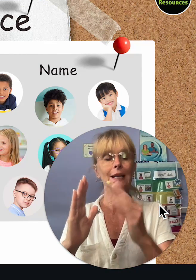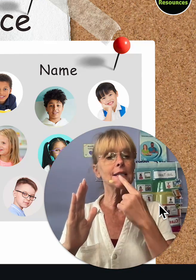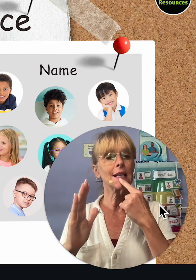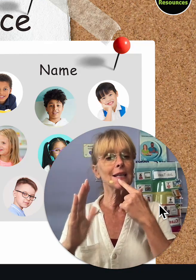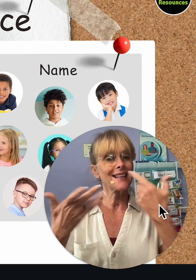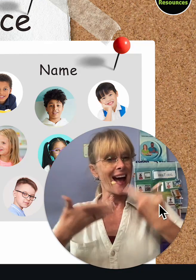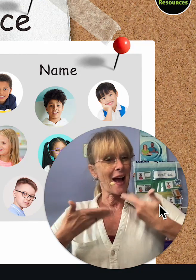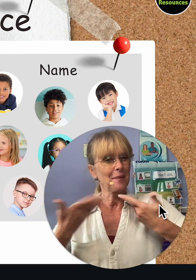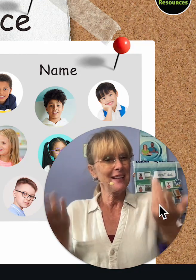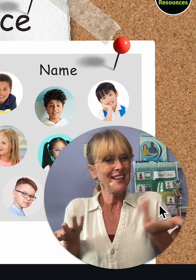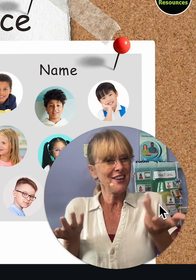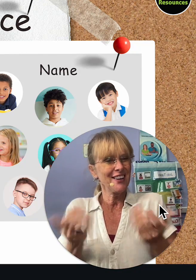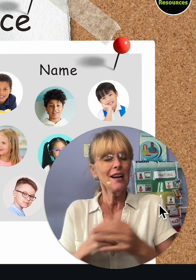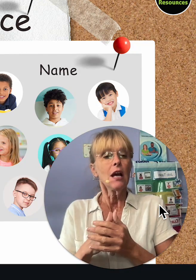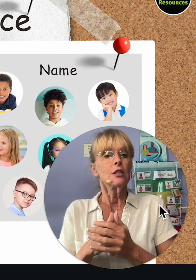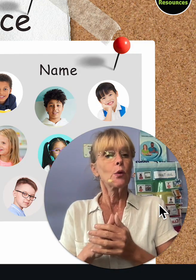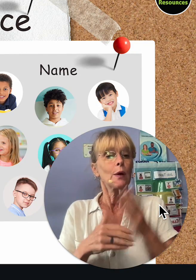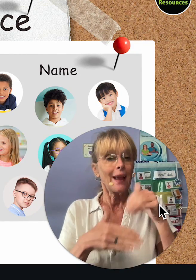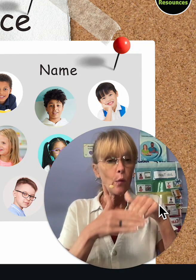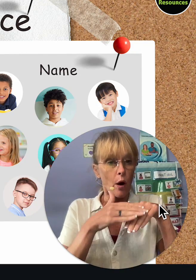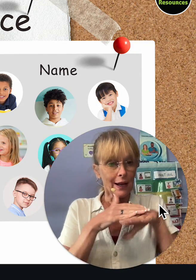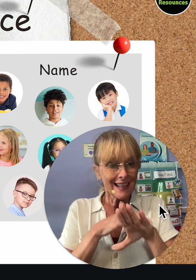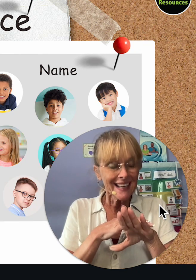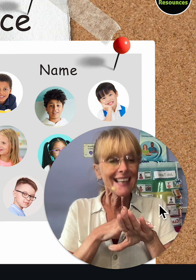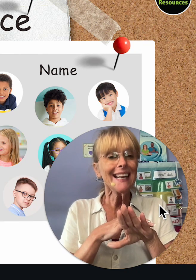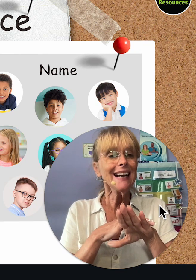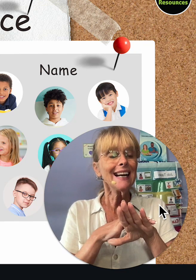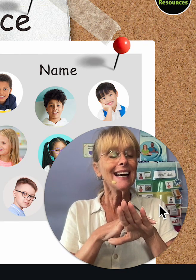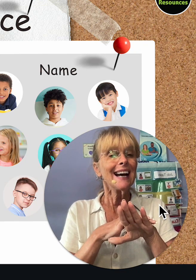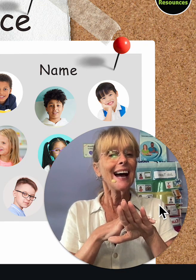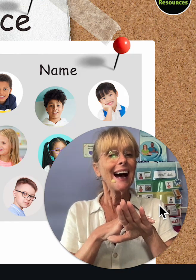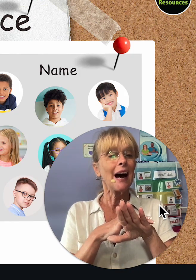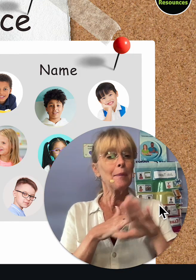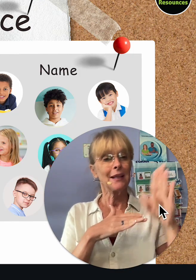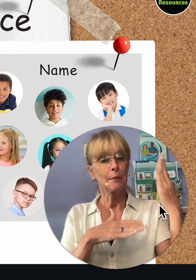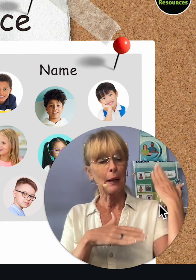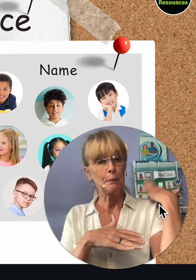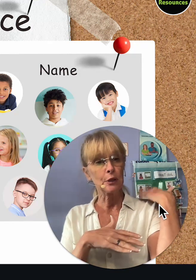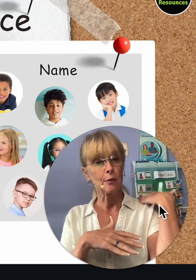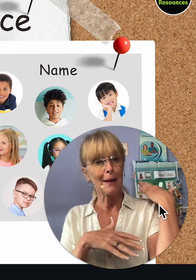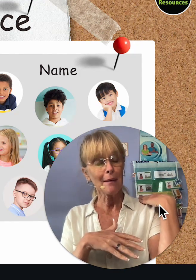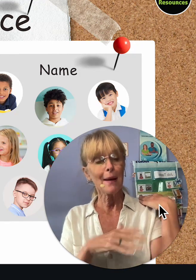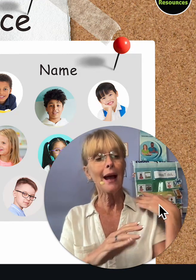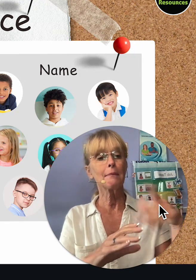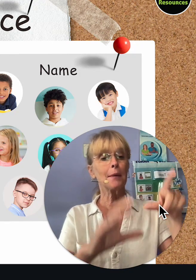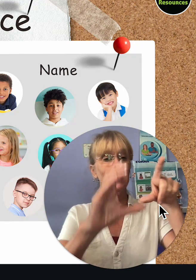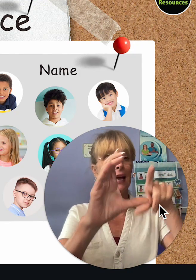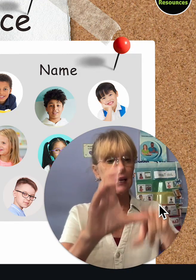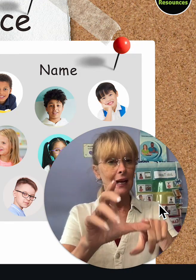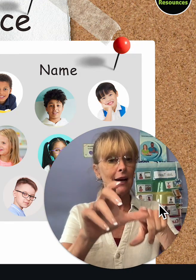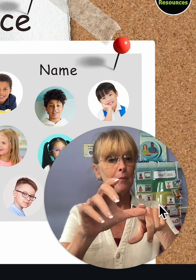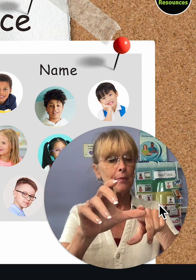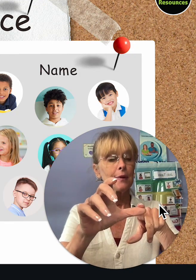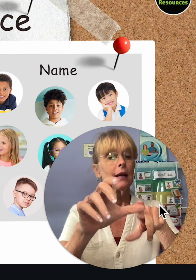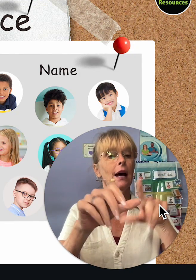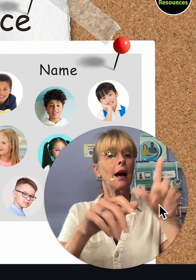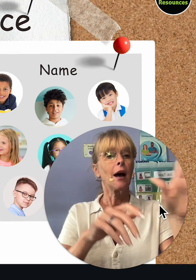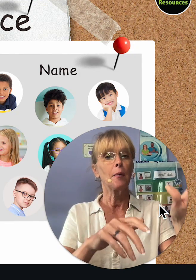to it, it says, I'm here. So when they walk in and then they put their backpack, maybe hang it